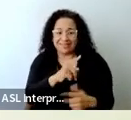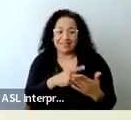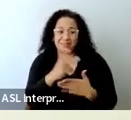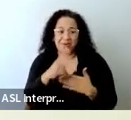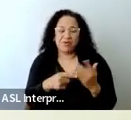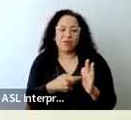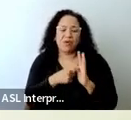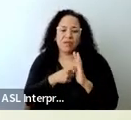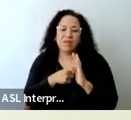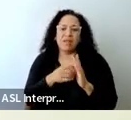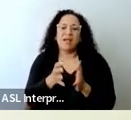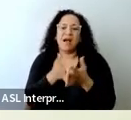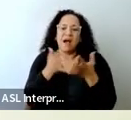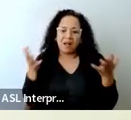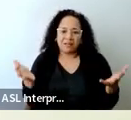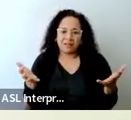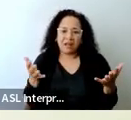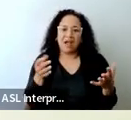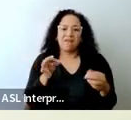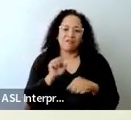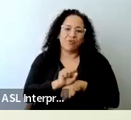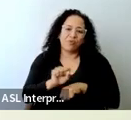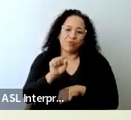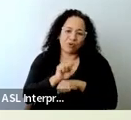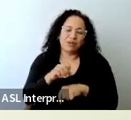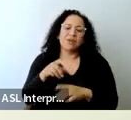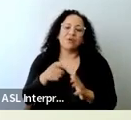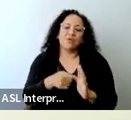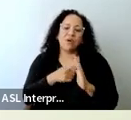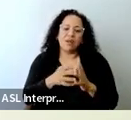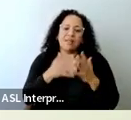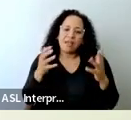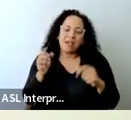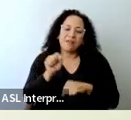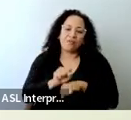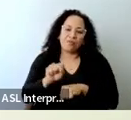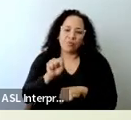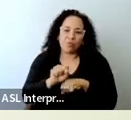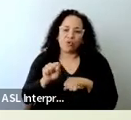that requires a lot of work. It requires a lot of work